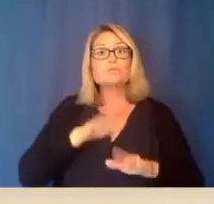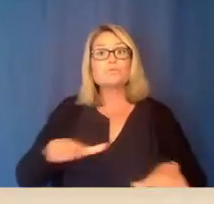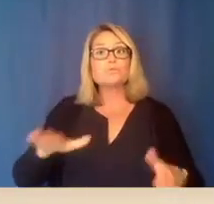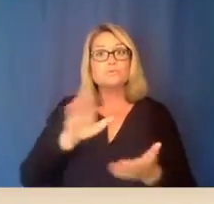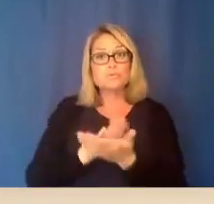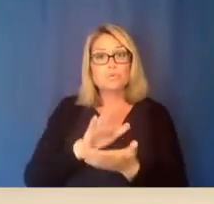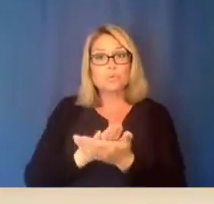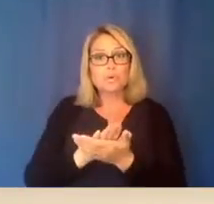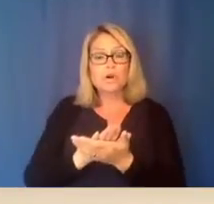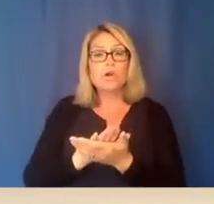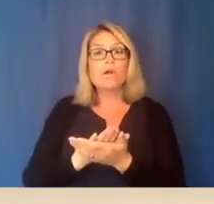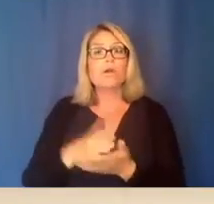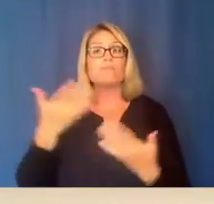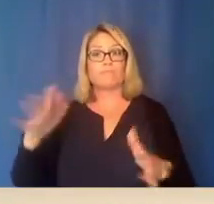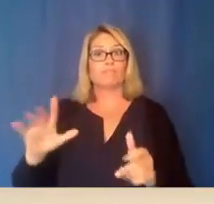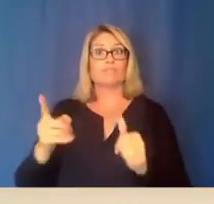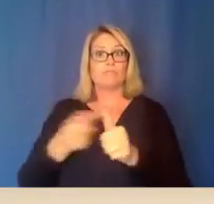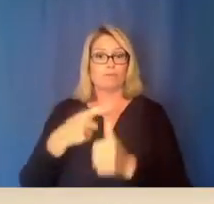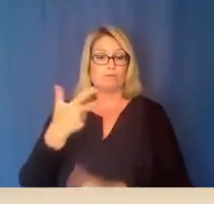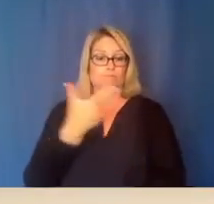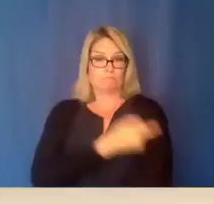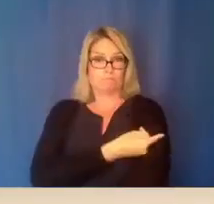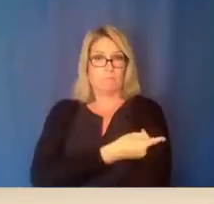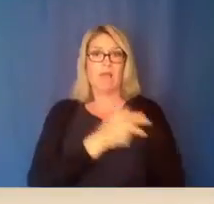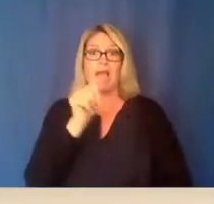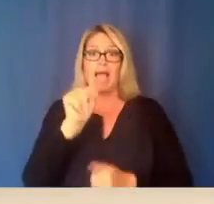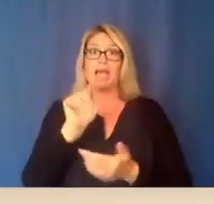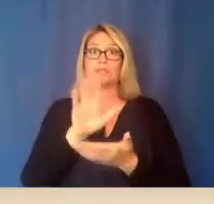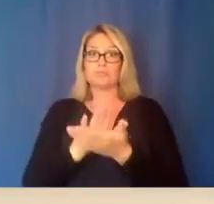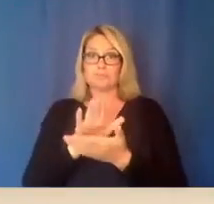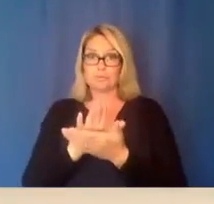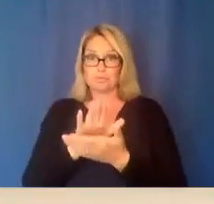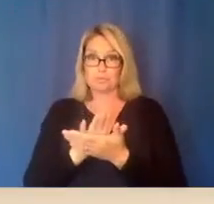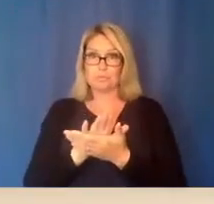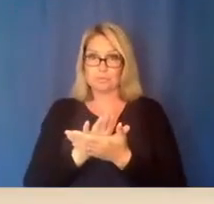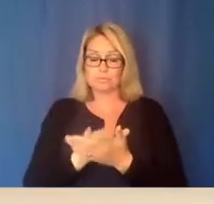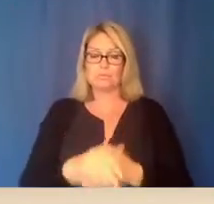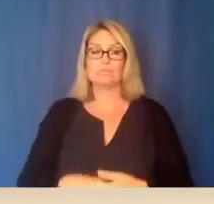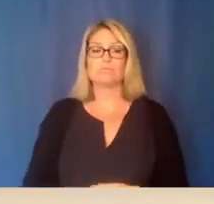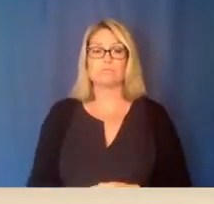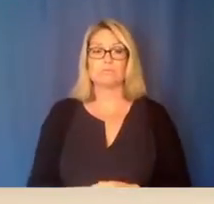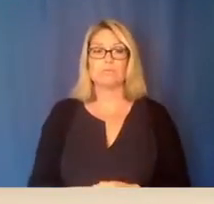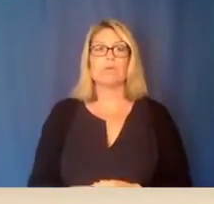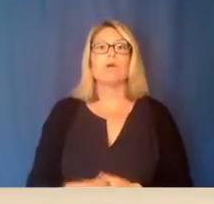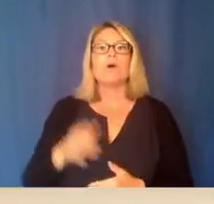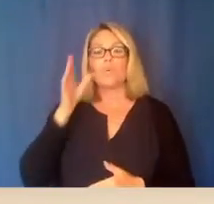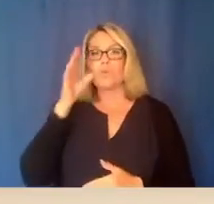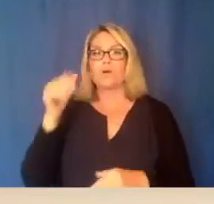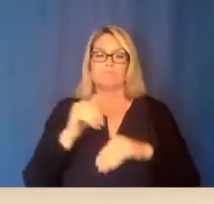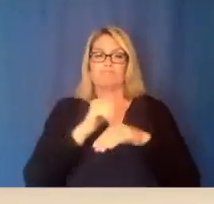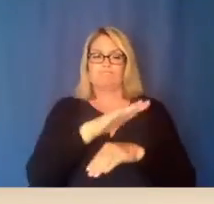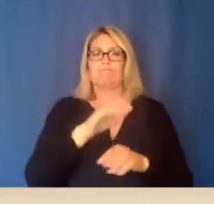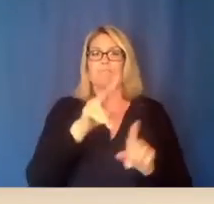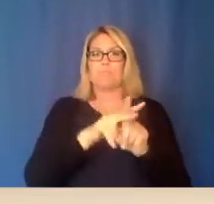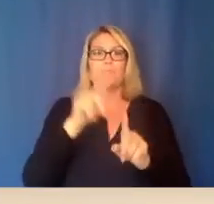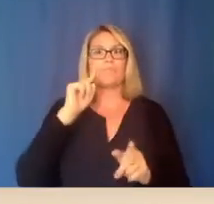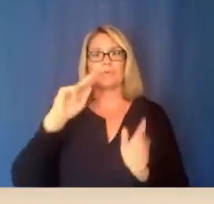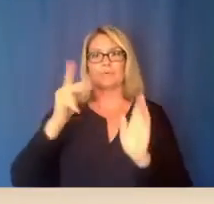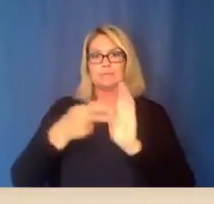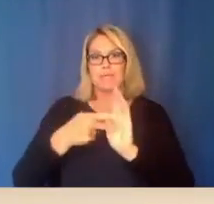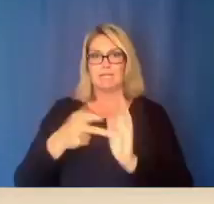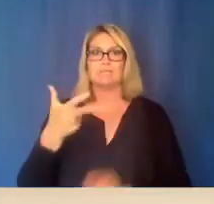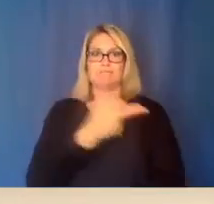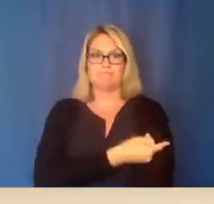receive their first dose of vaccine at school, they will be sent appointments for their second dose